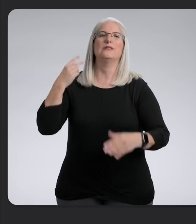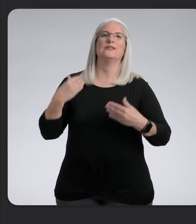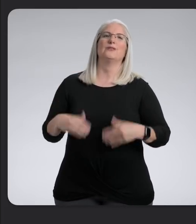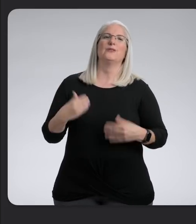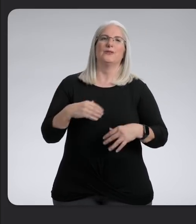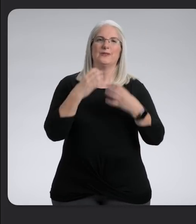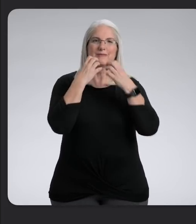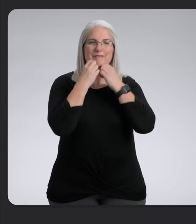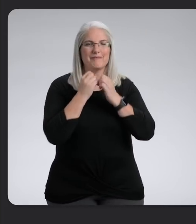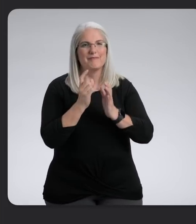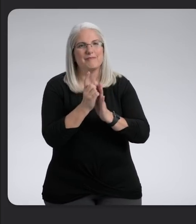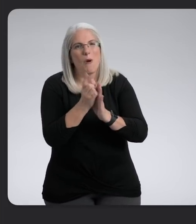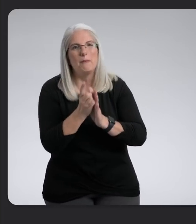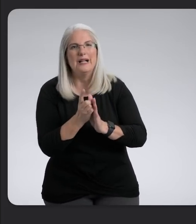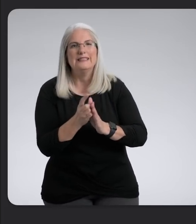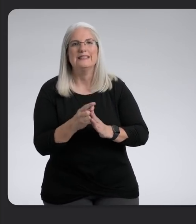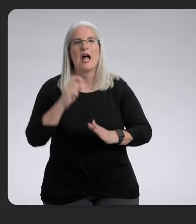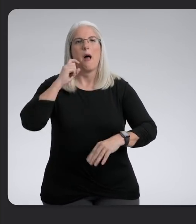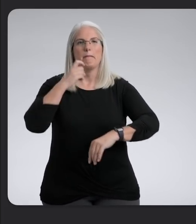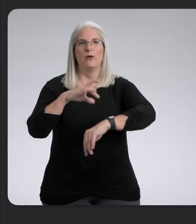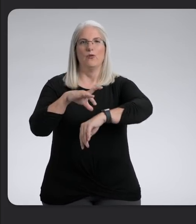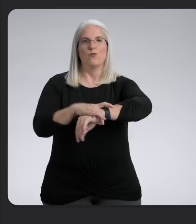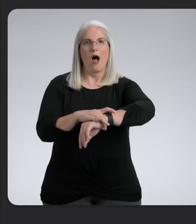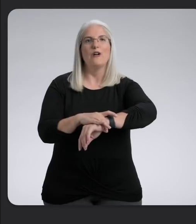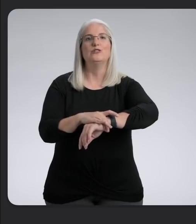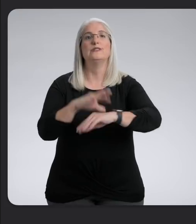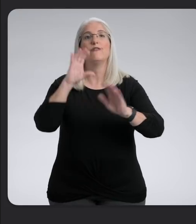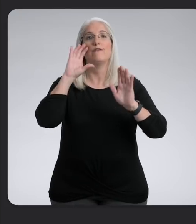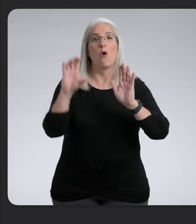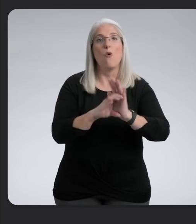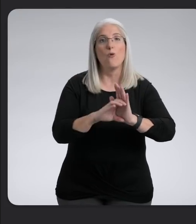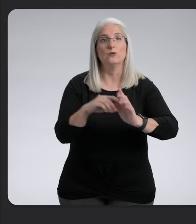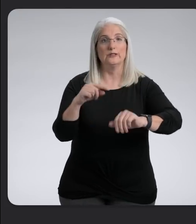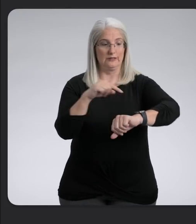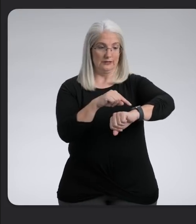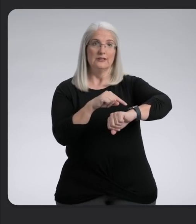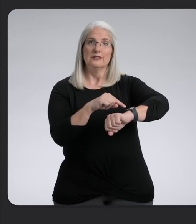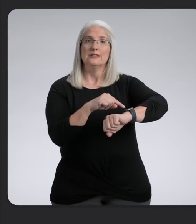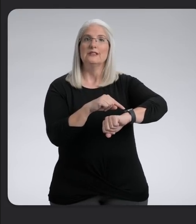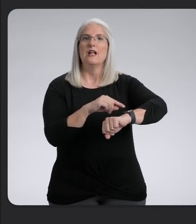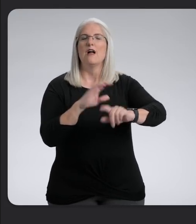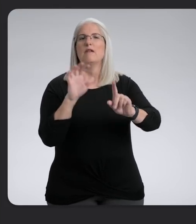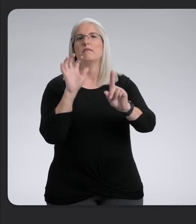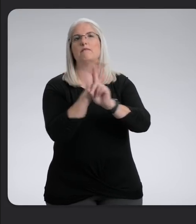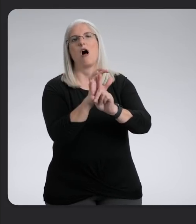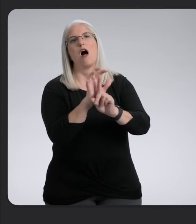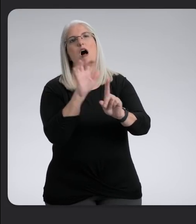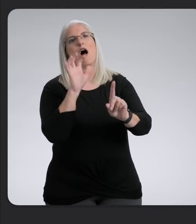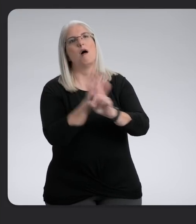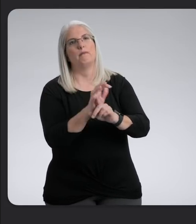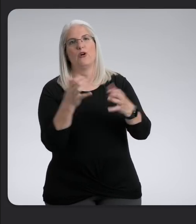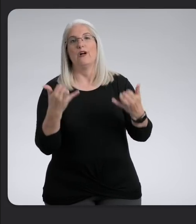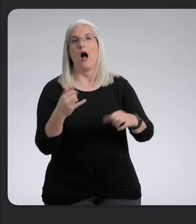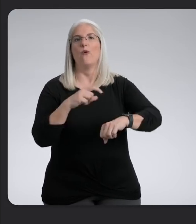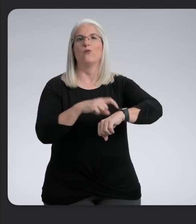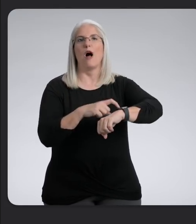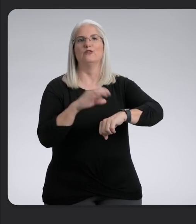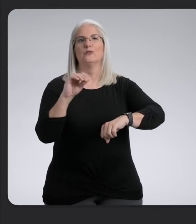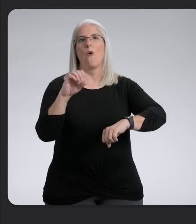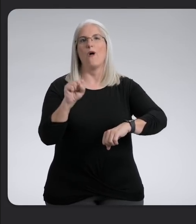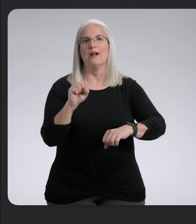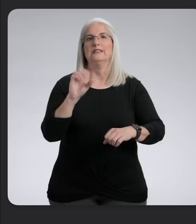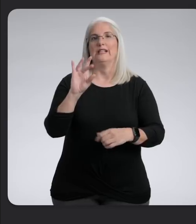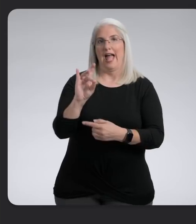memories. On Apple Watch, the Photos face is the most popular watch face. That's why watchOS 8 is bringing another great way to enjoy your